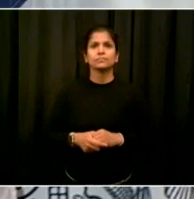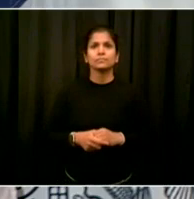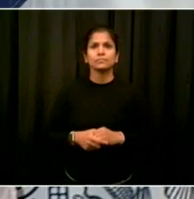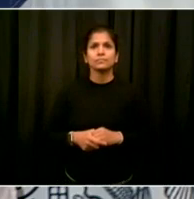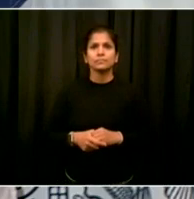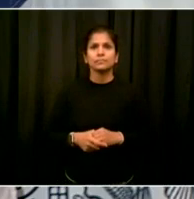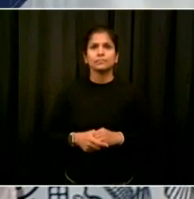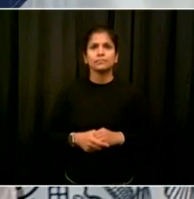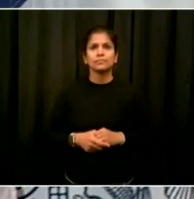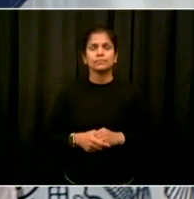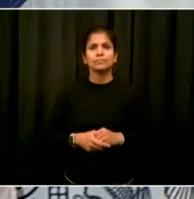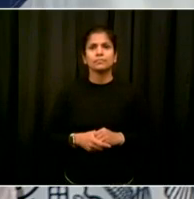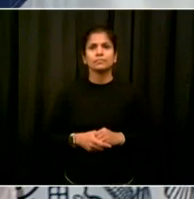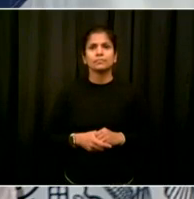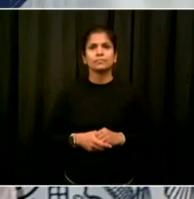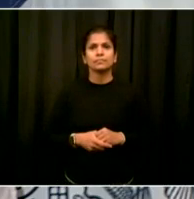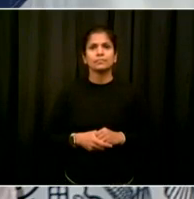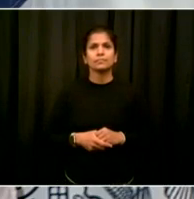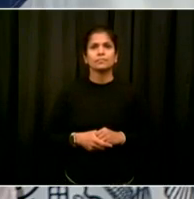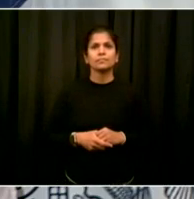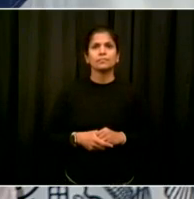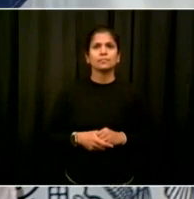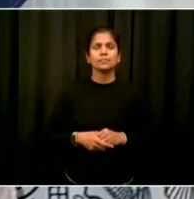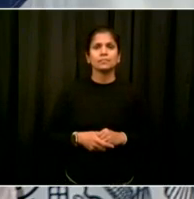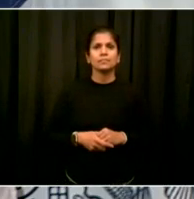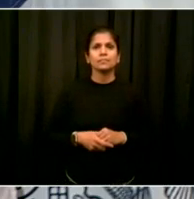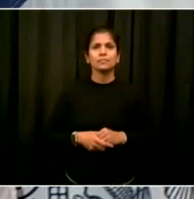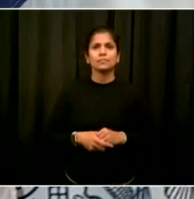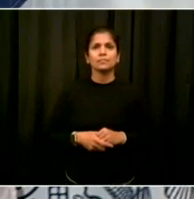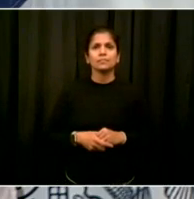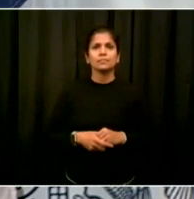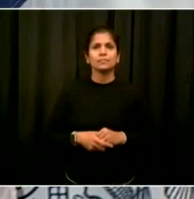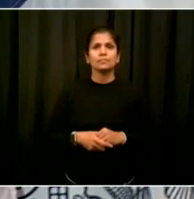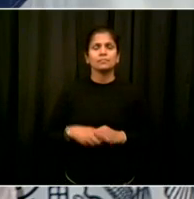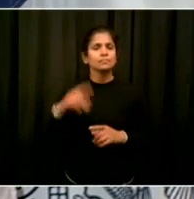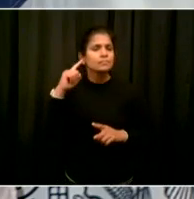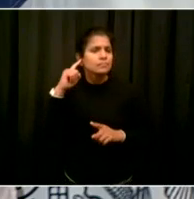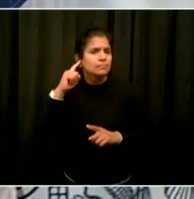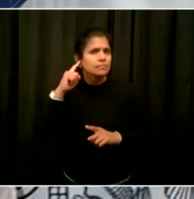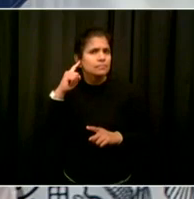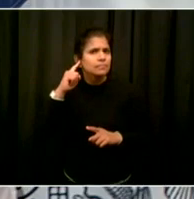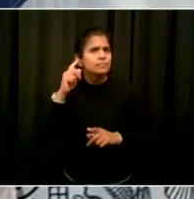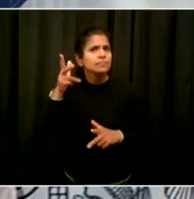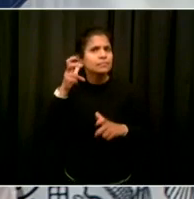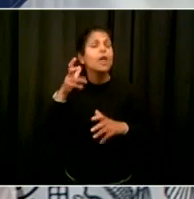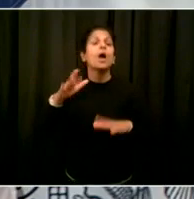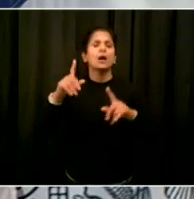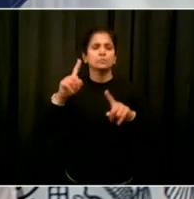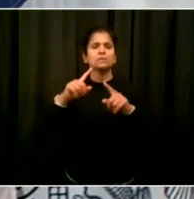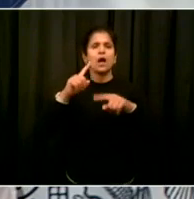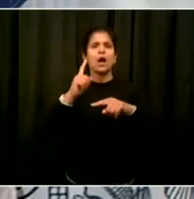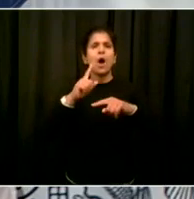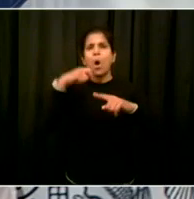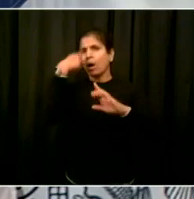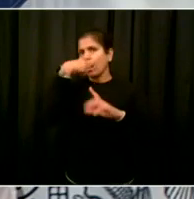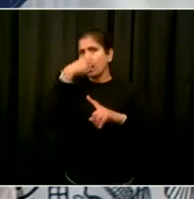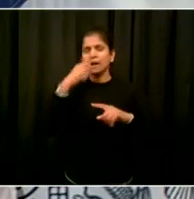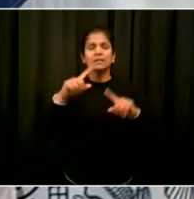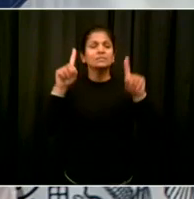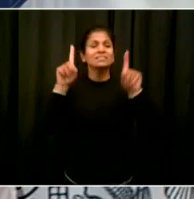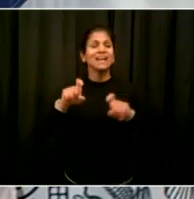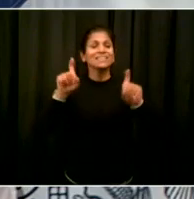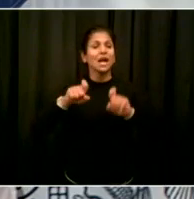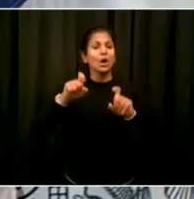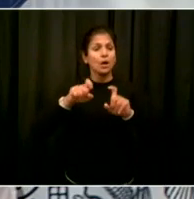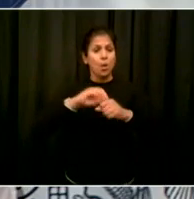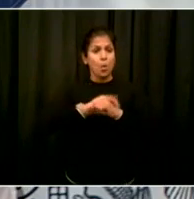test percentage results as an indicator, because and this is almost like the opposite